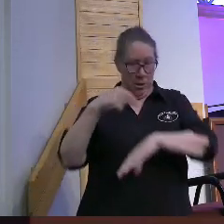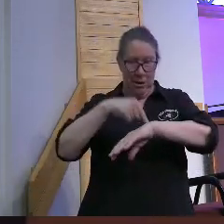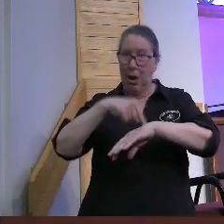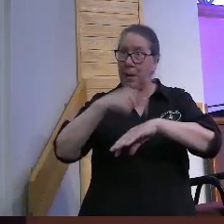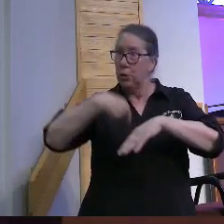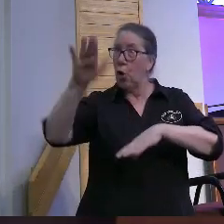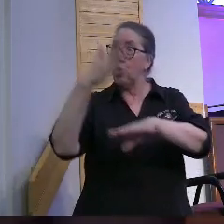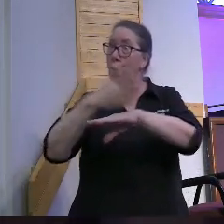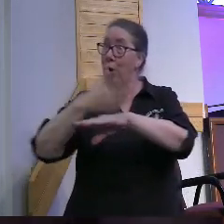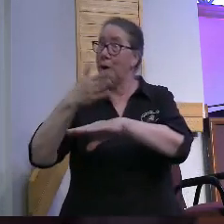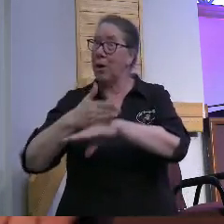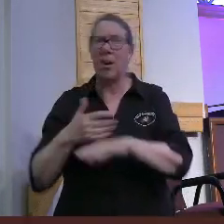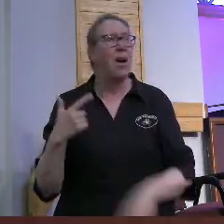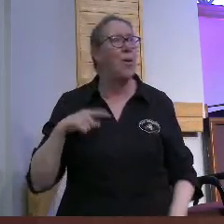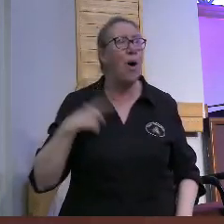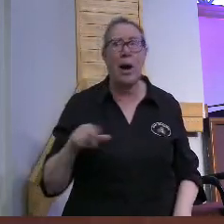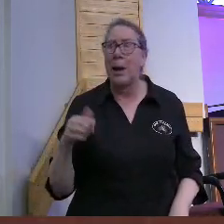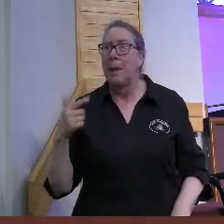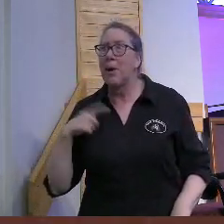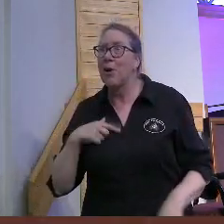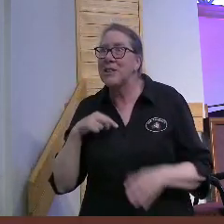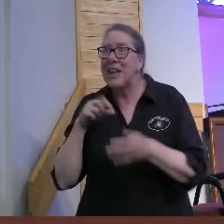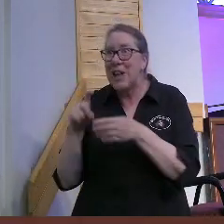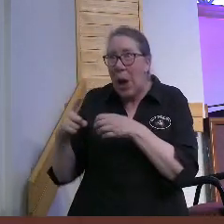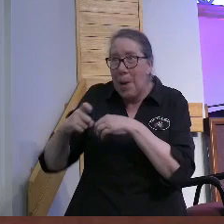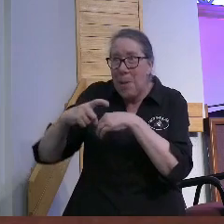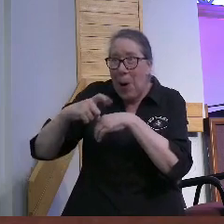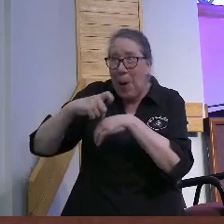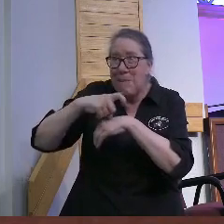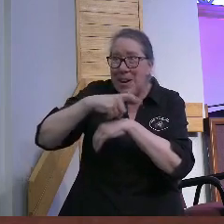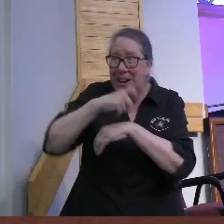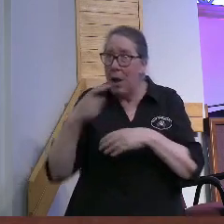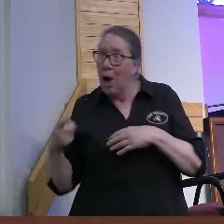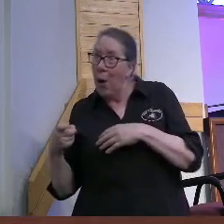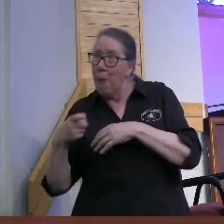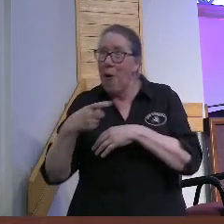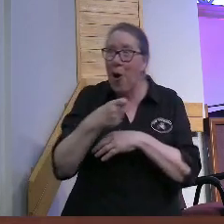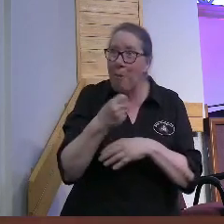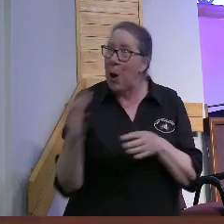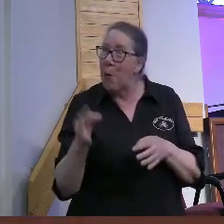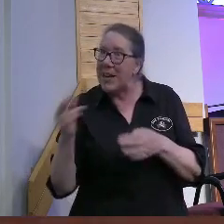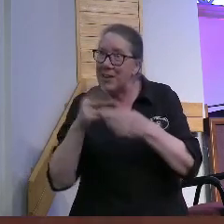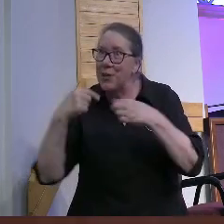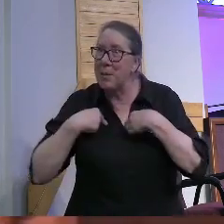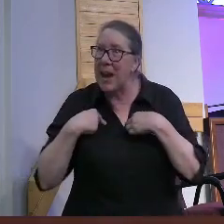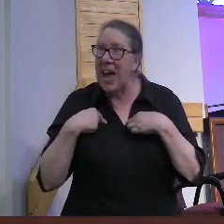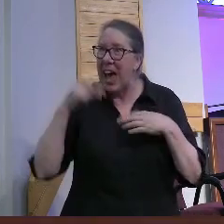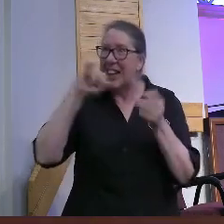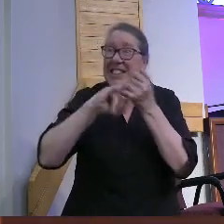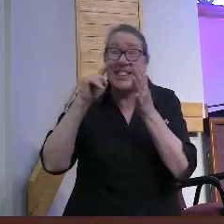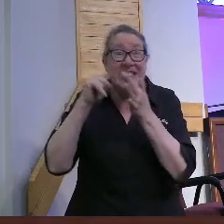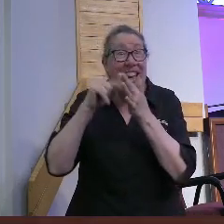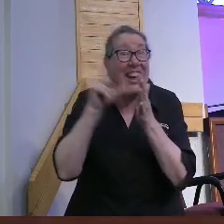work. Why? Because there's a worm waiting for me. There's some seeds waiting for me. God has